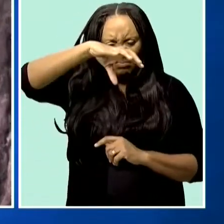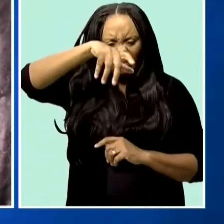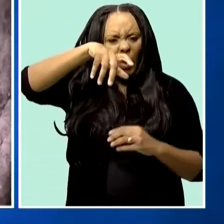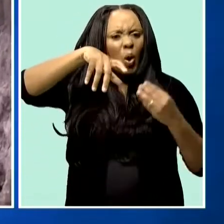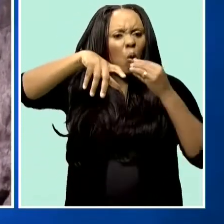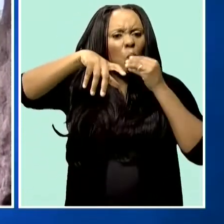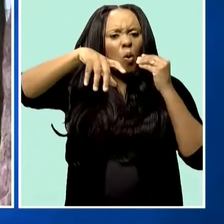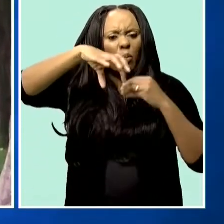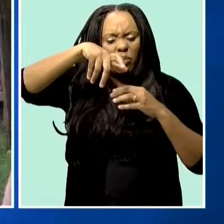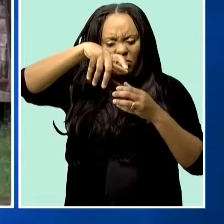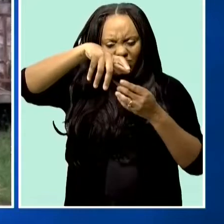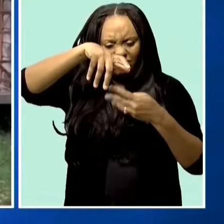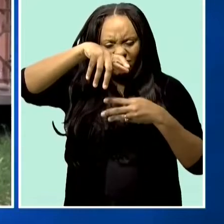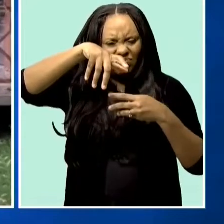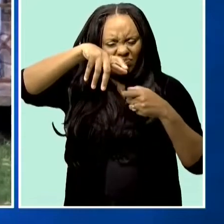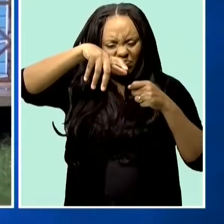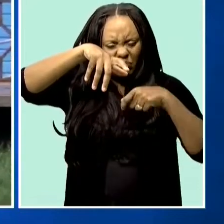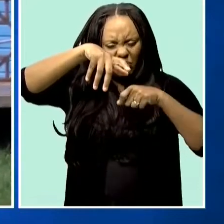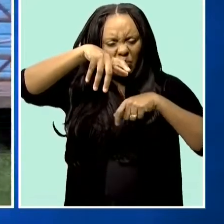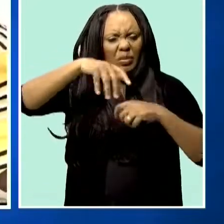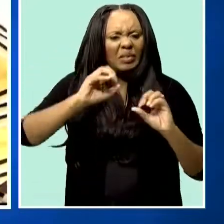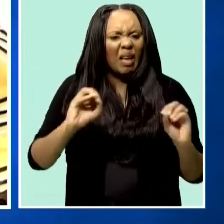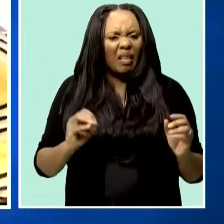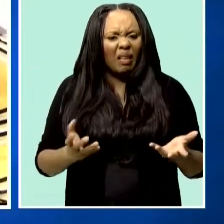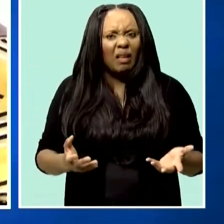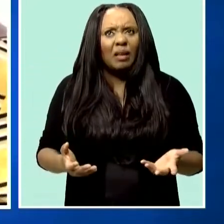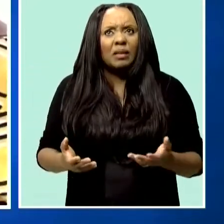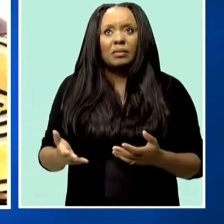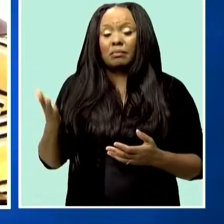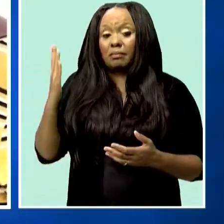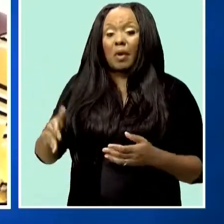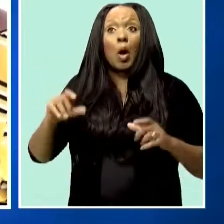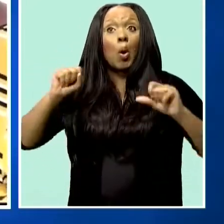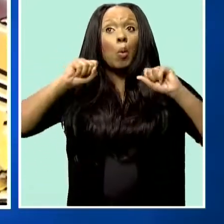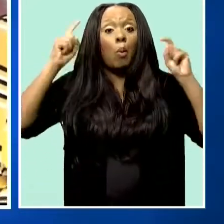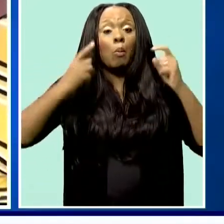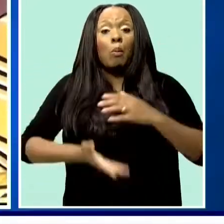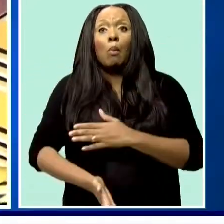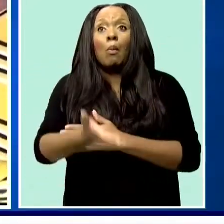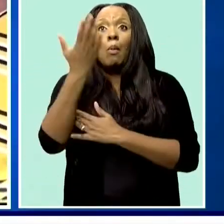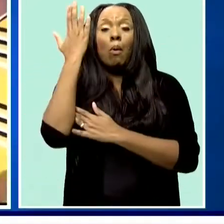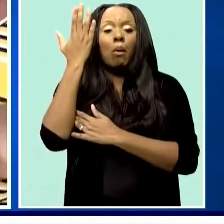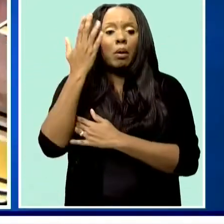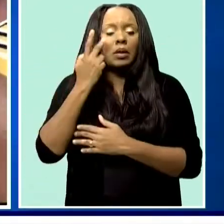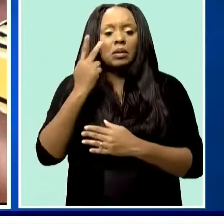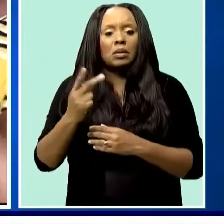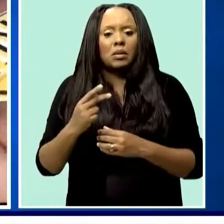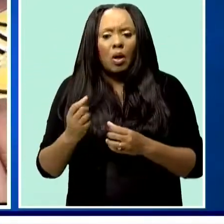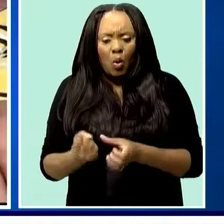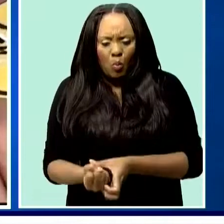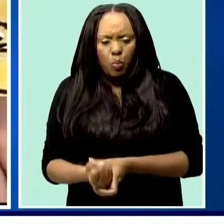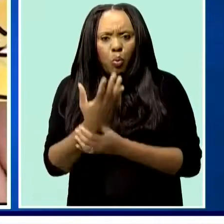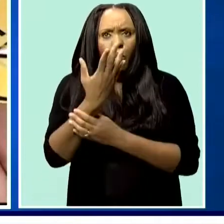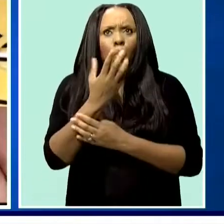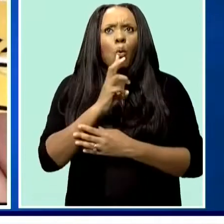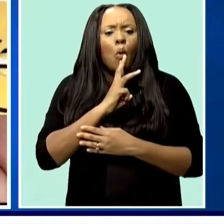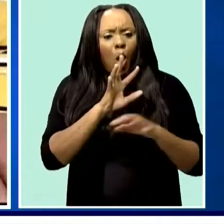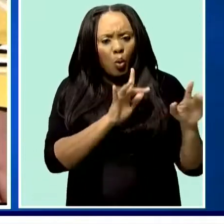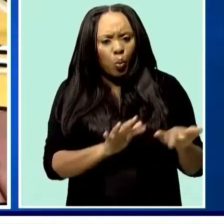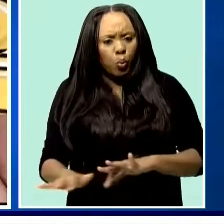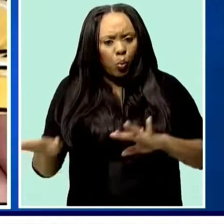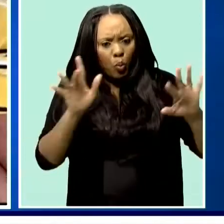her experience with CBC. We got it this morning to this main burst, and the water is flowing like